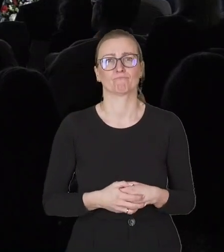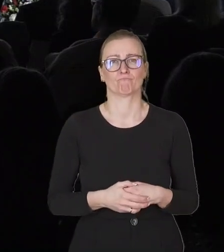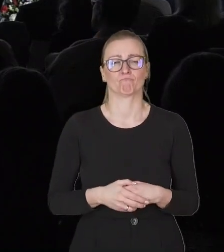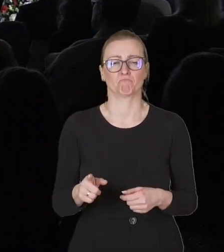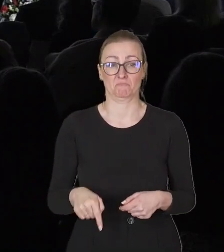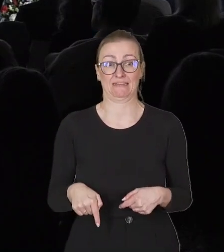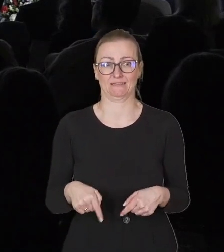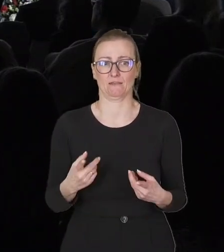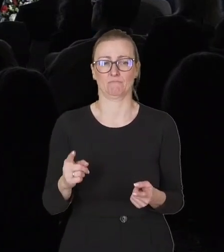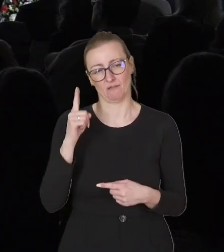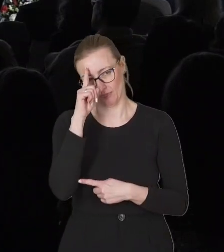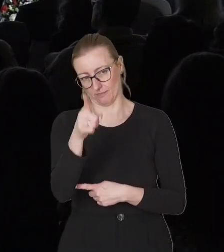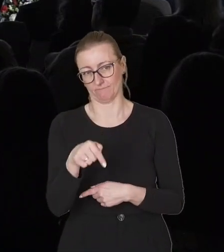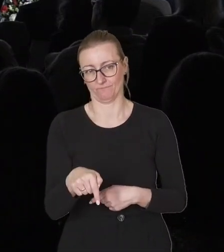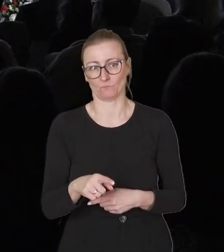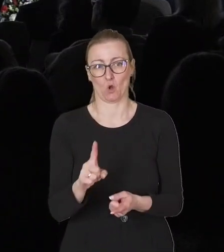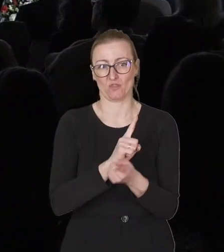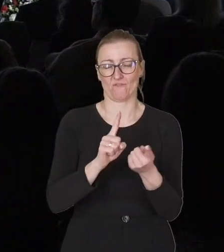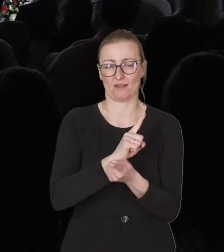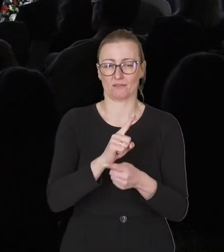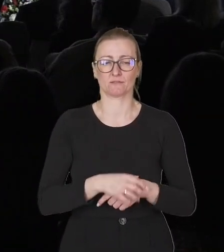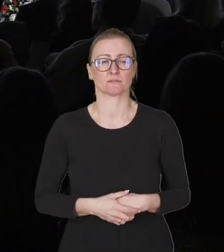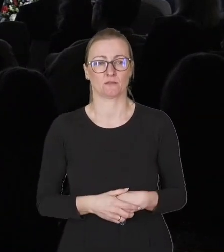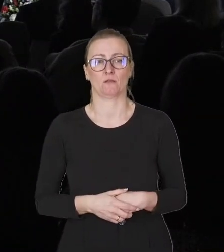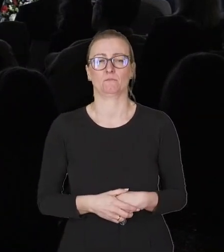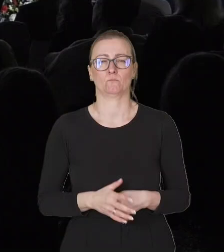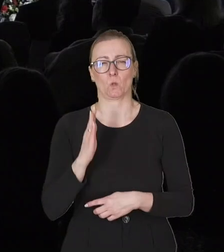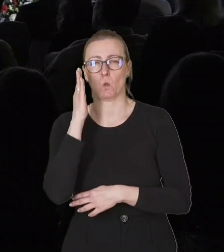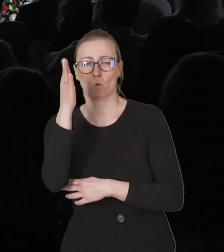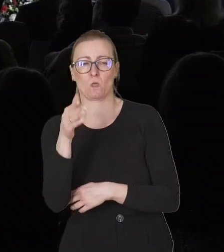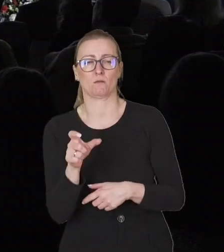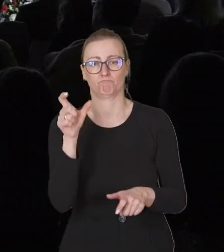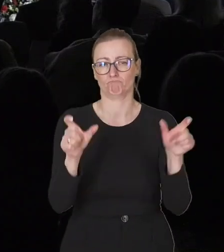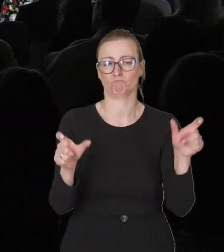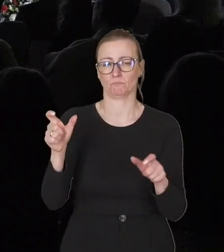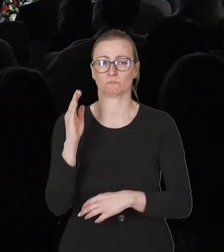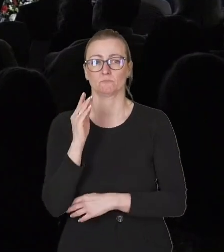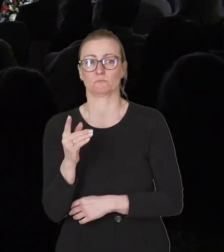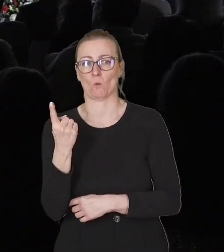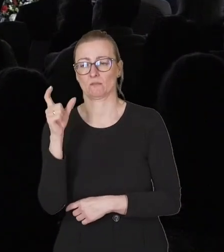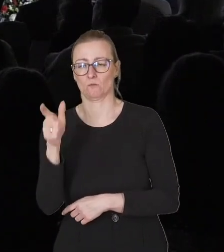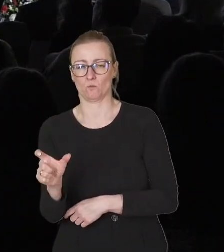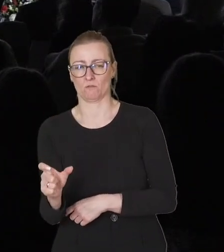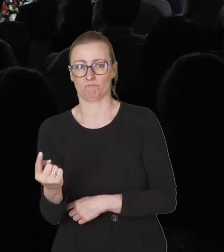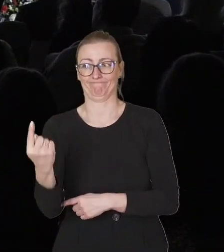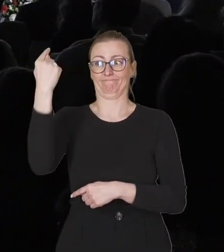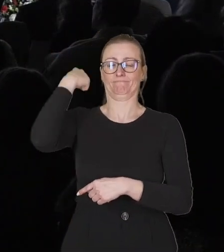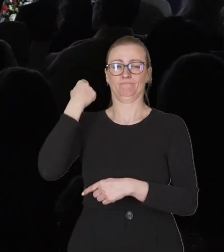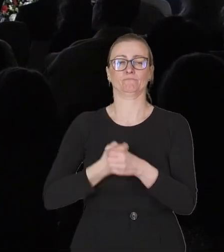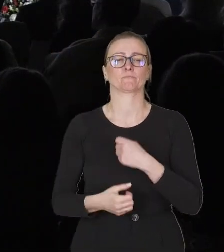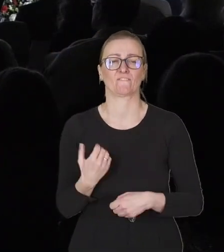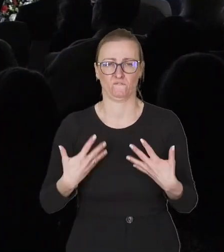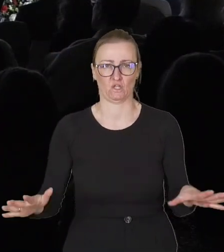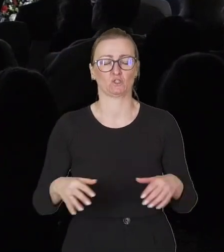early last year. We were almost close to define for our own purpose, for the purpose of